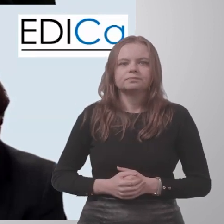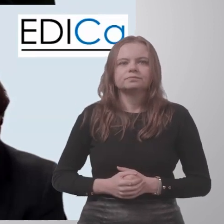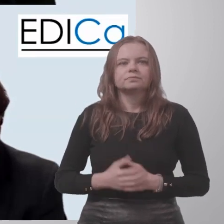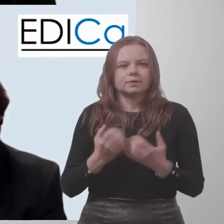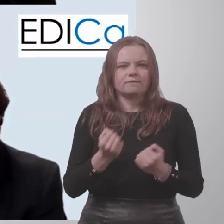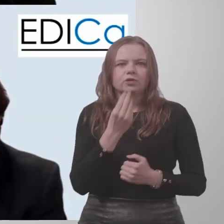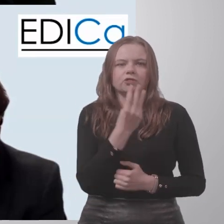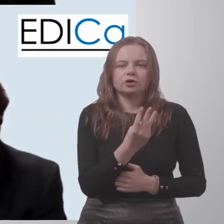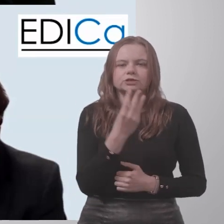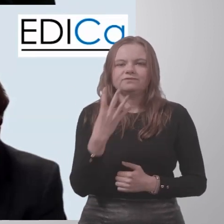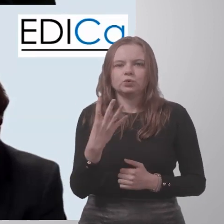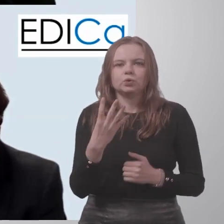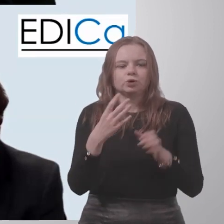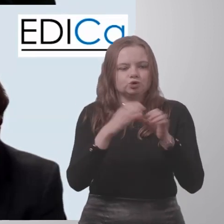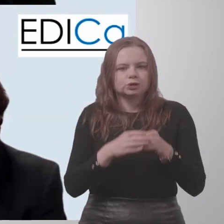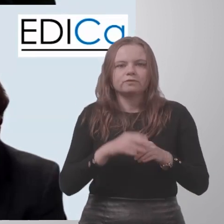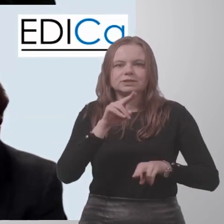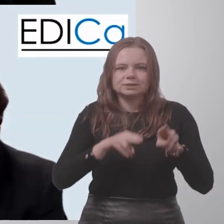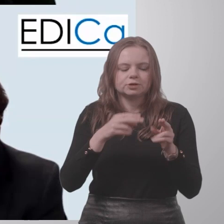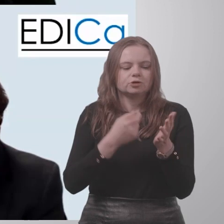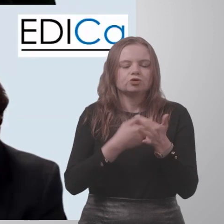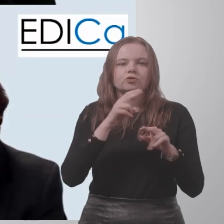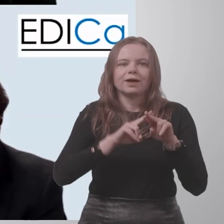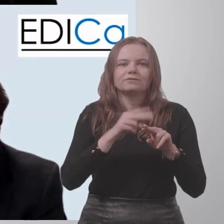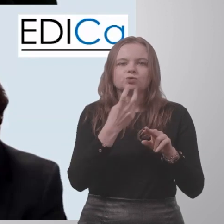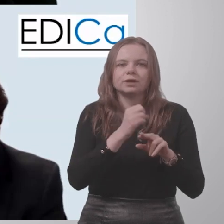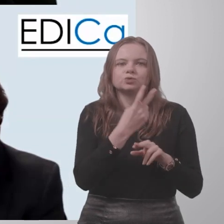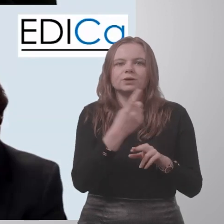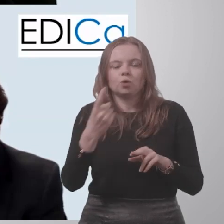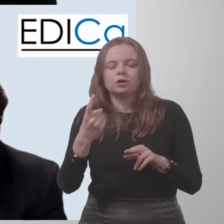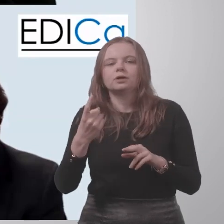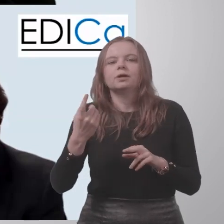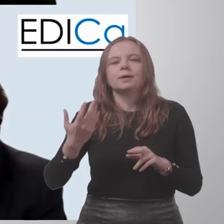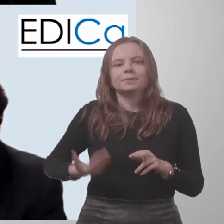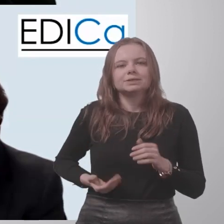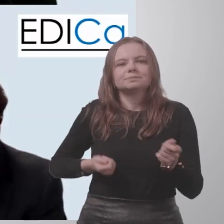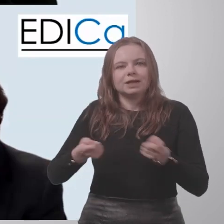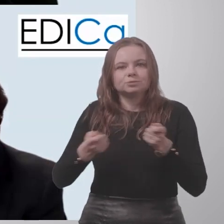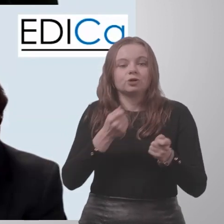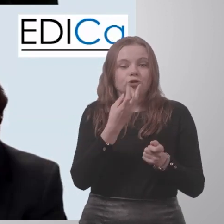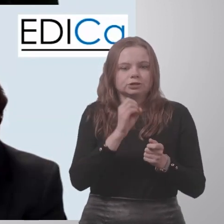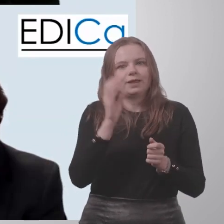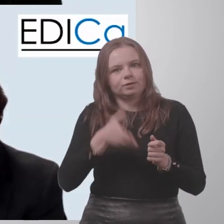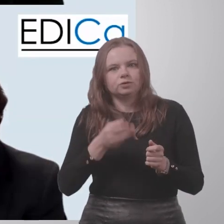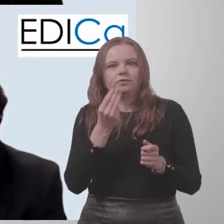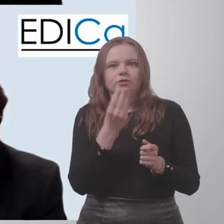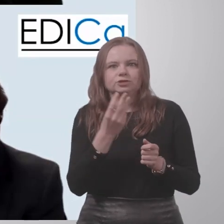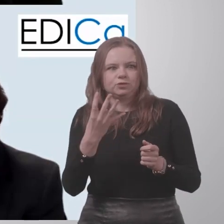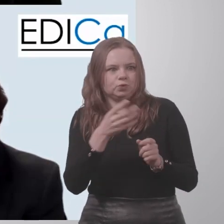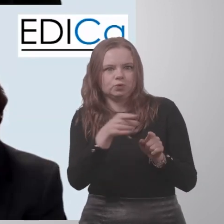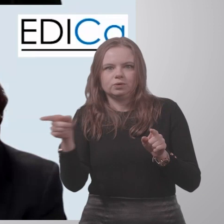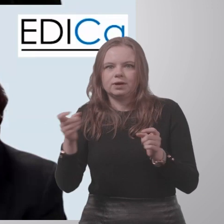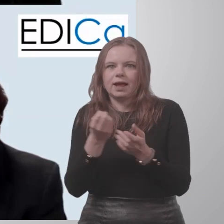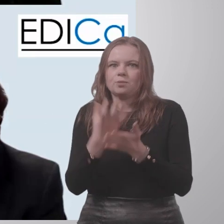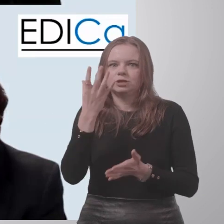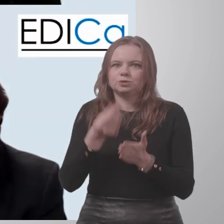assessment in the REF 2021 exercise, business management ranks 30th out of 34 in terms of the amount of money per person per year. And